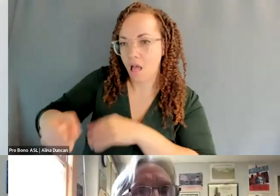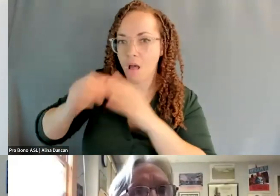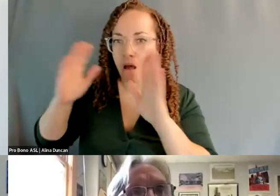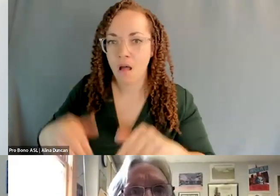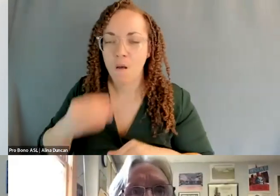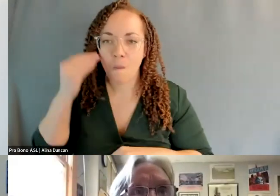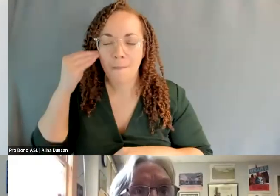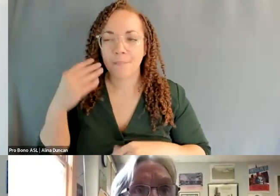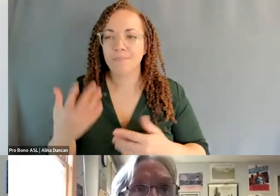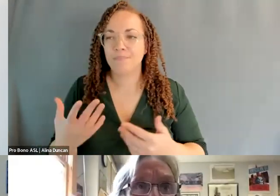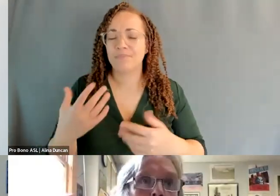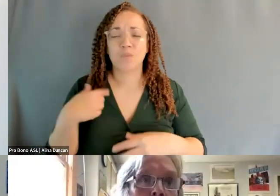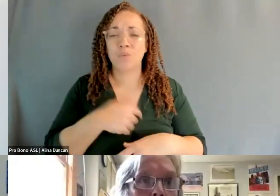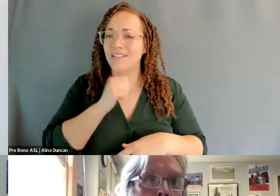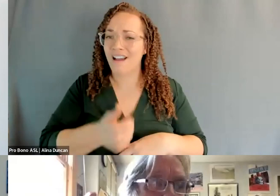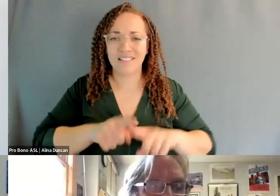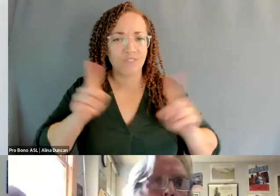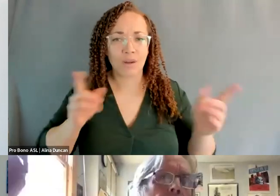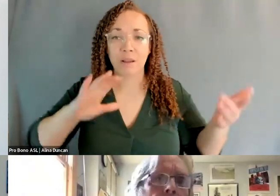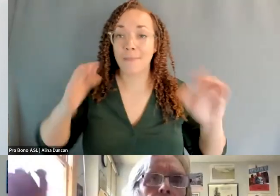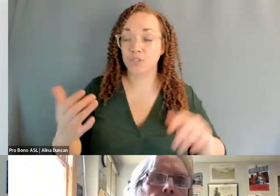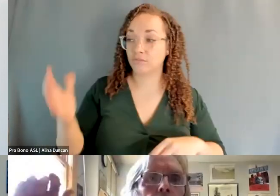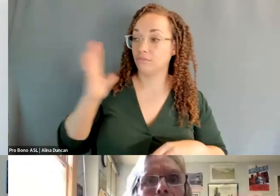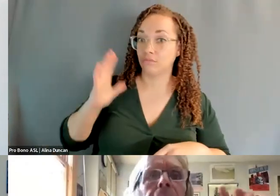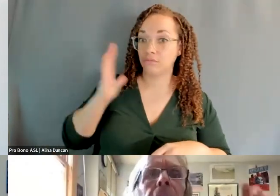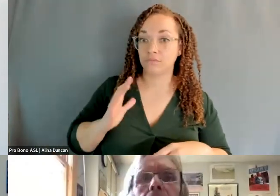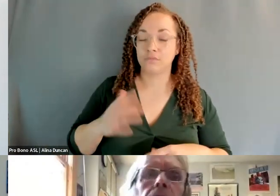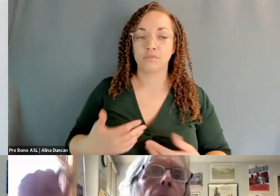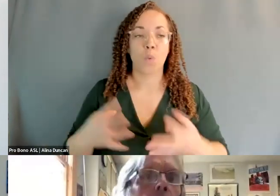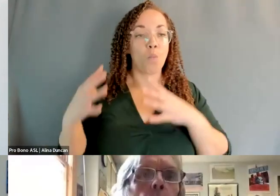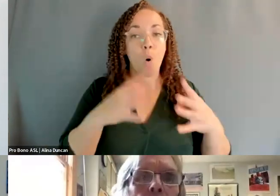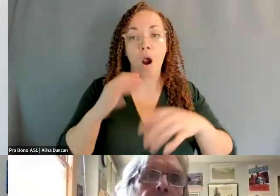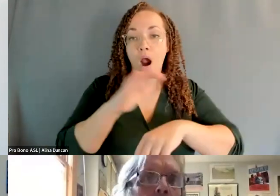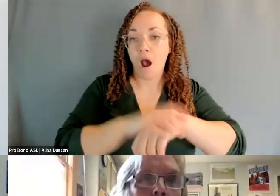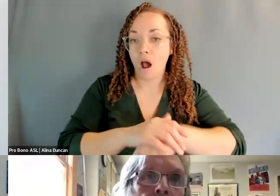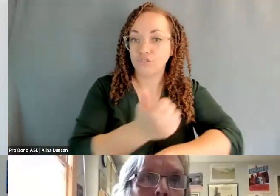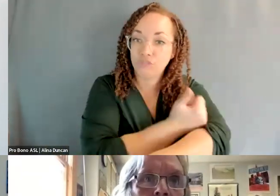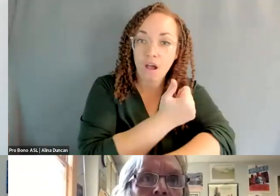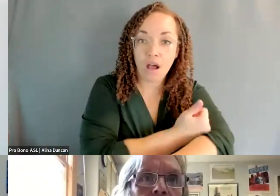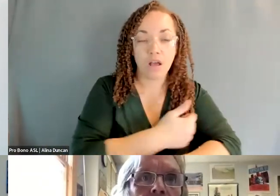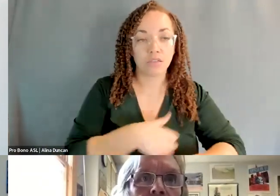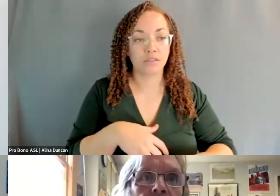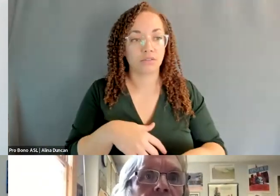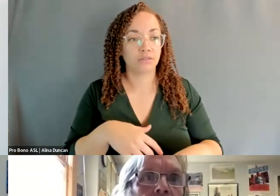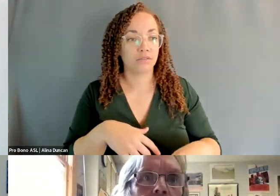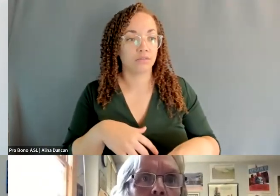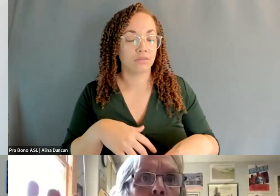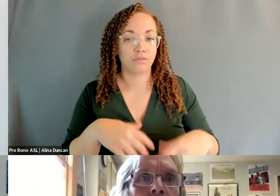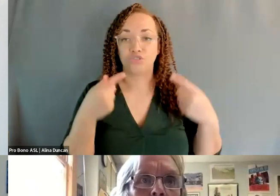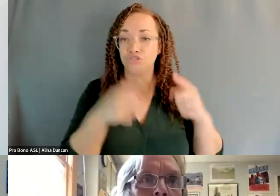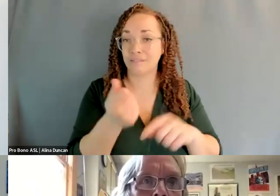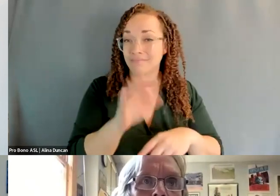war on drugs or during the drug addict, the crackhead welfare recipients in the